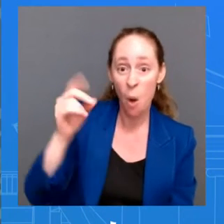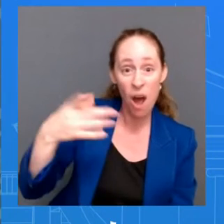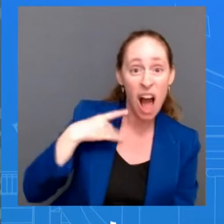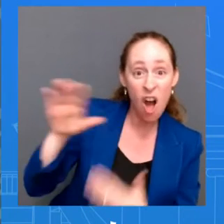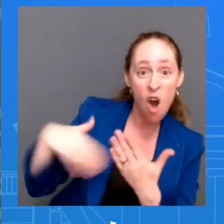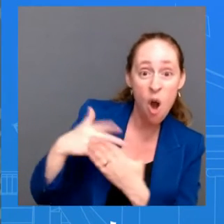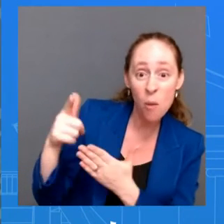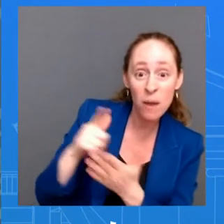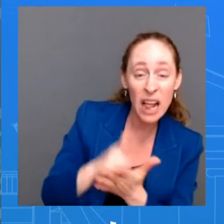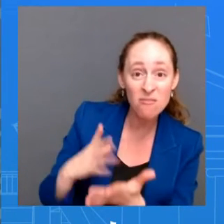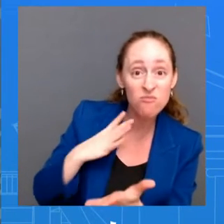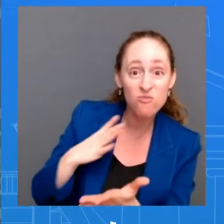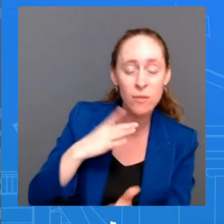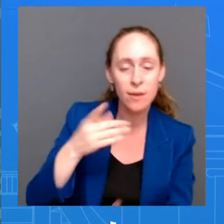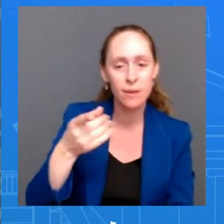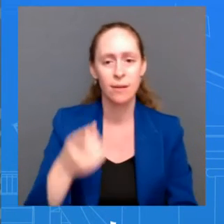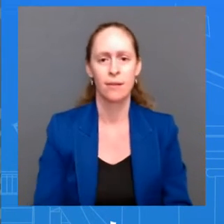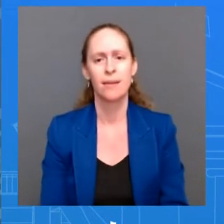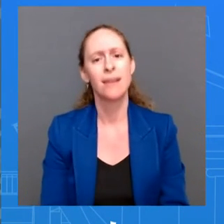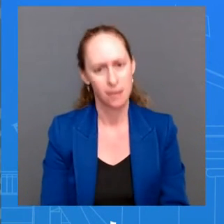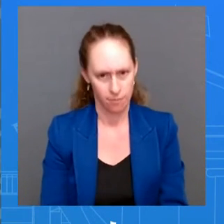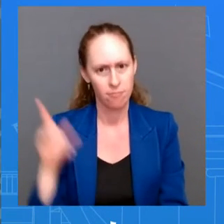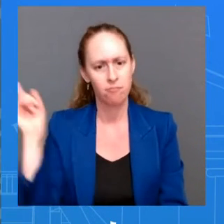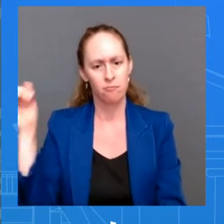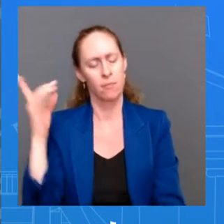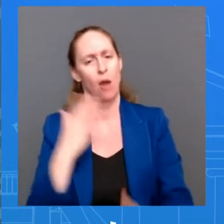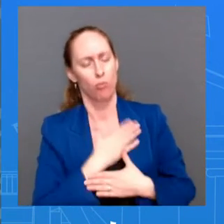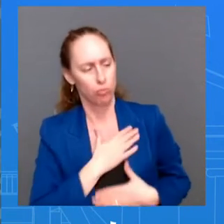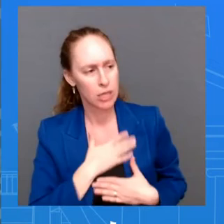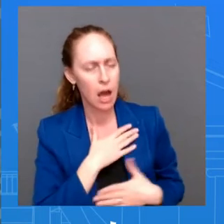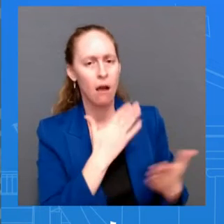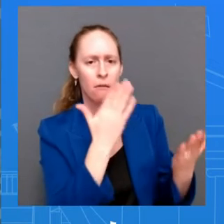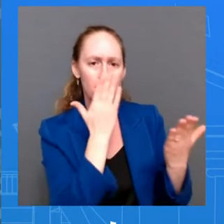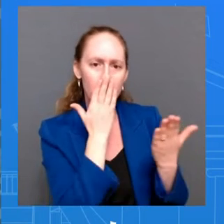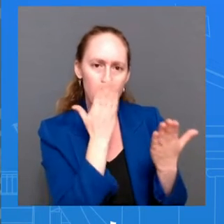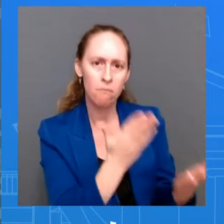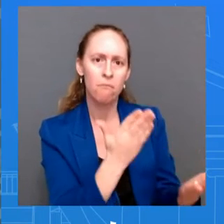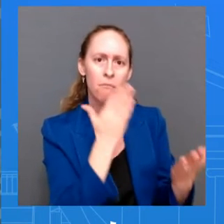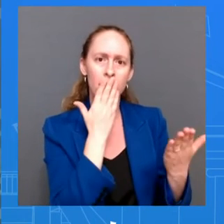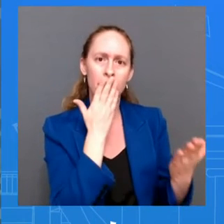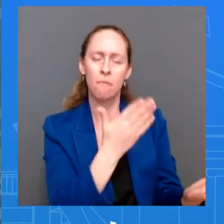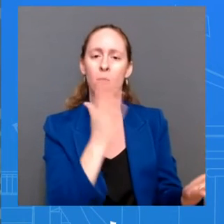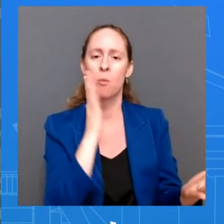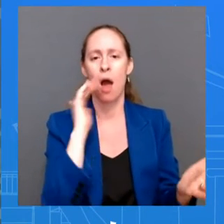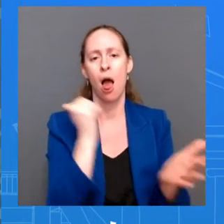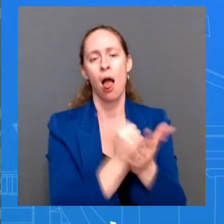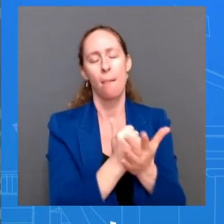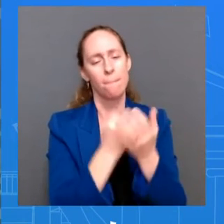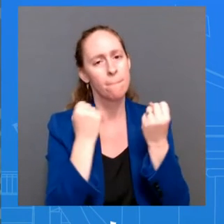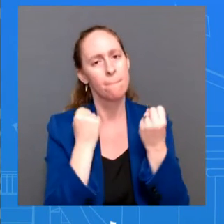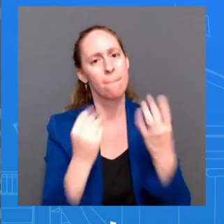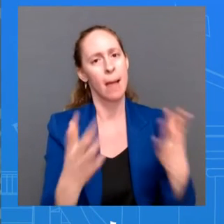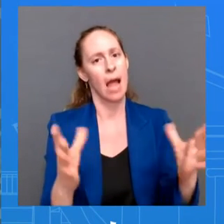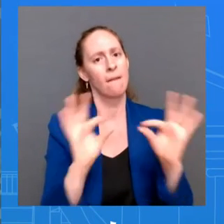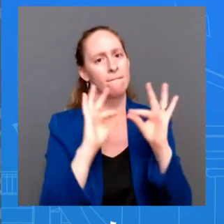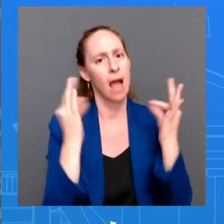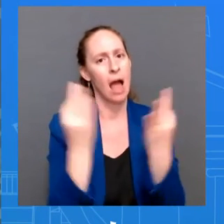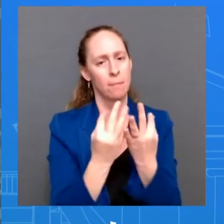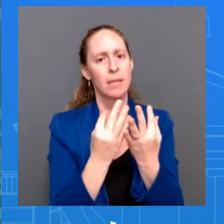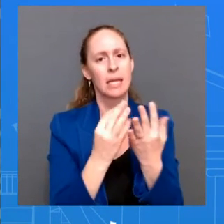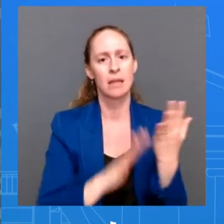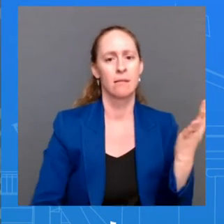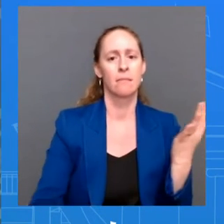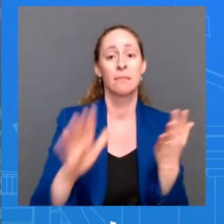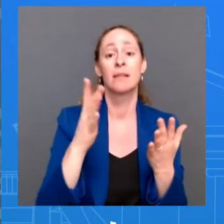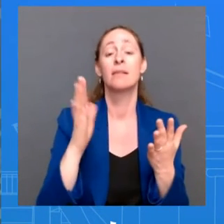is a historic bill, and this will help struggling families, and this is part of fighting inflation. And also, when you think